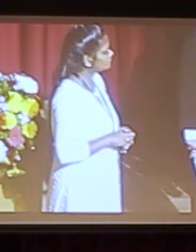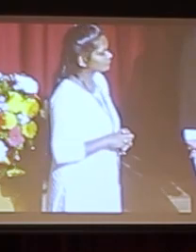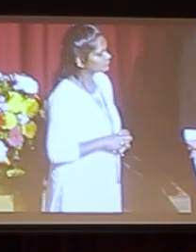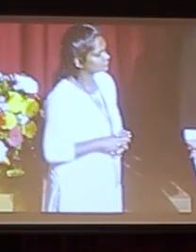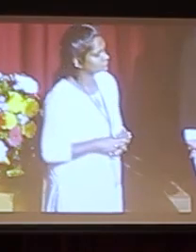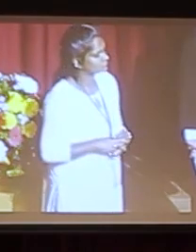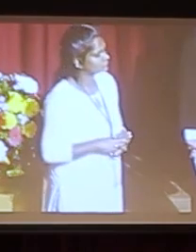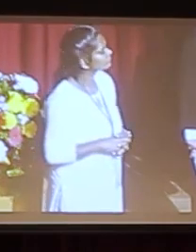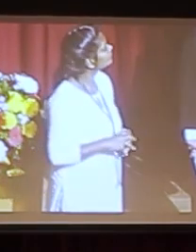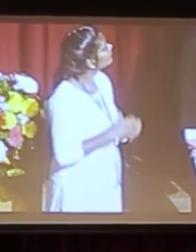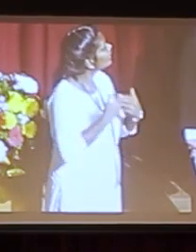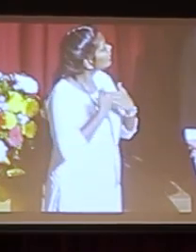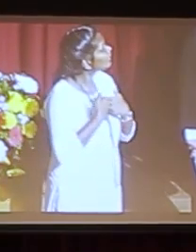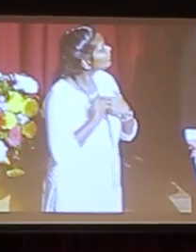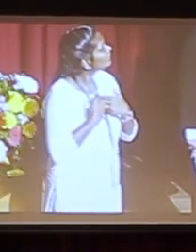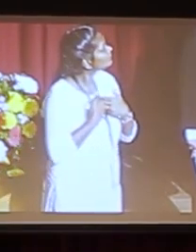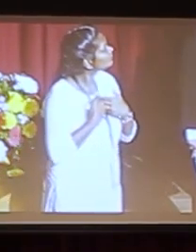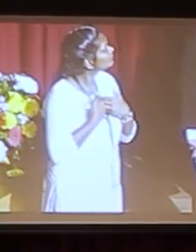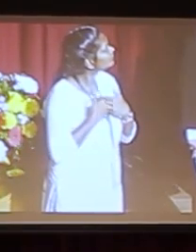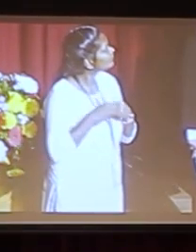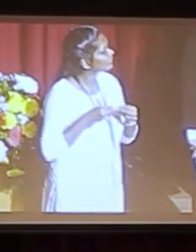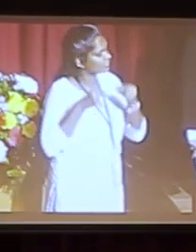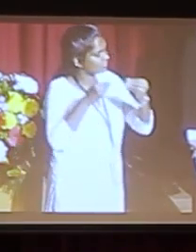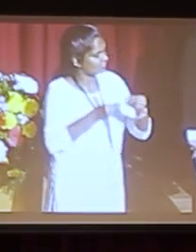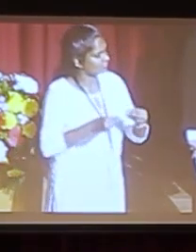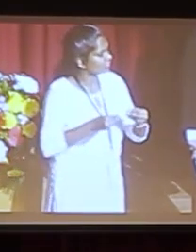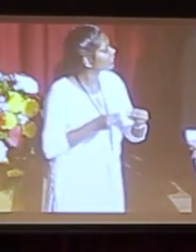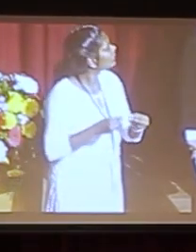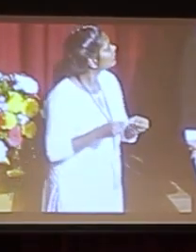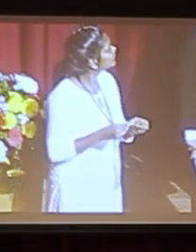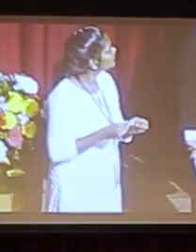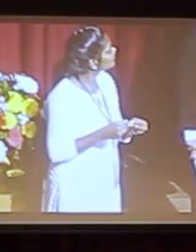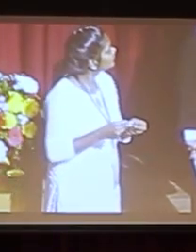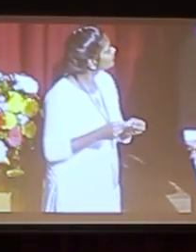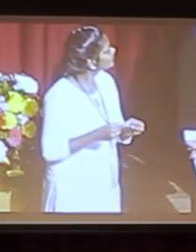I am speech mode off. Giving.